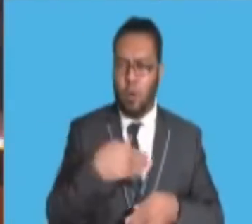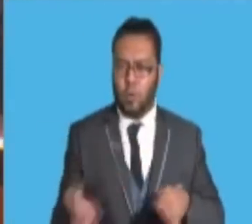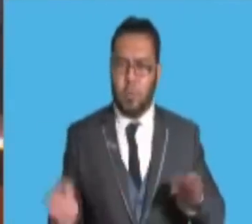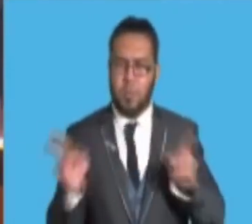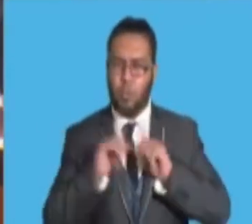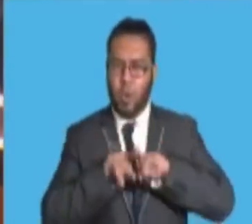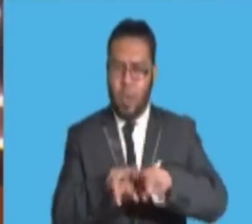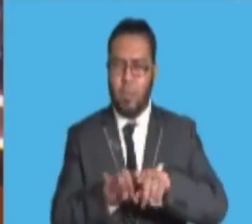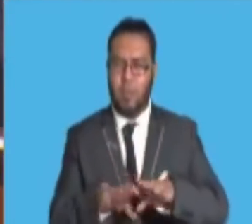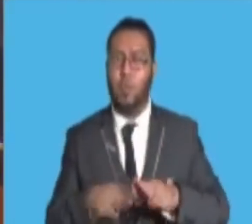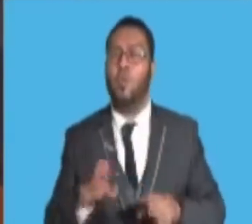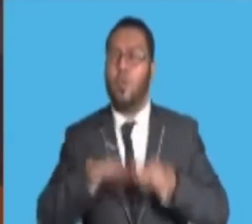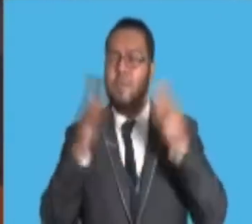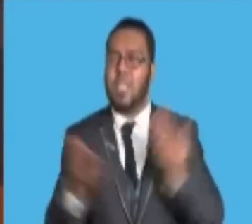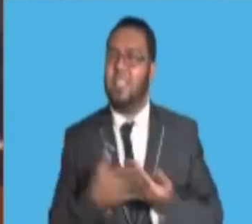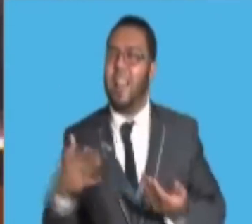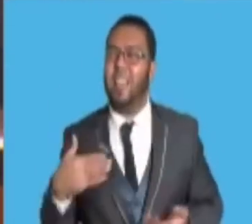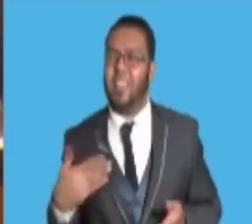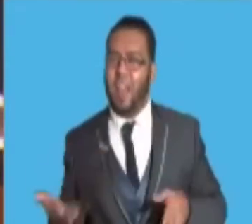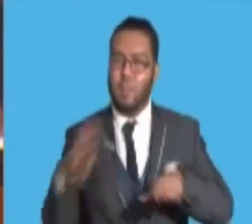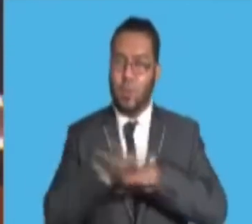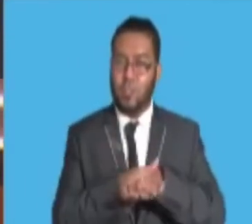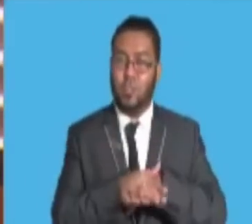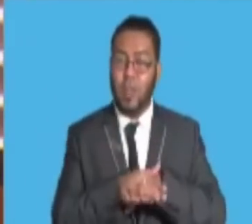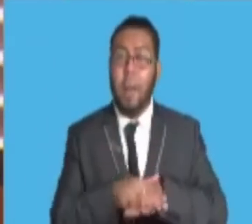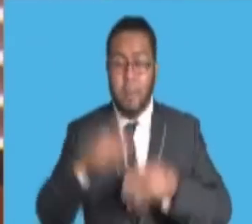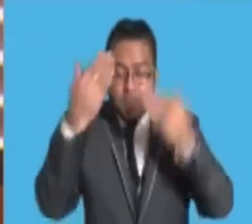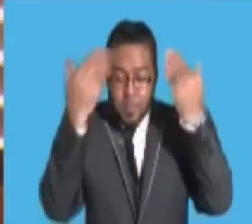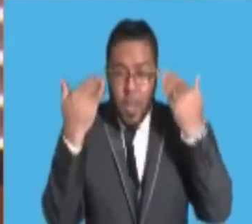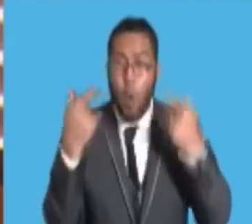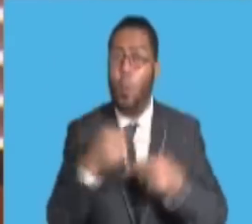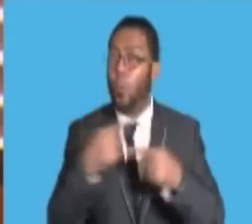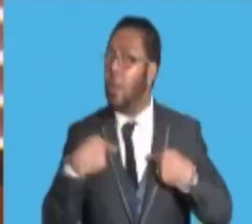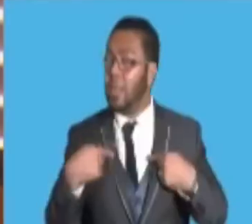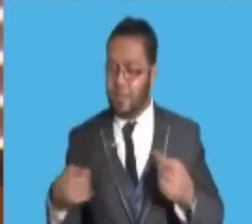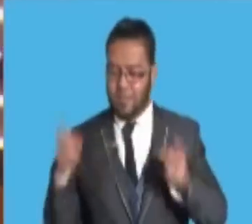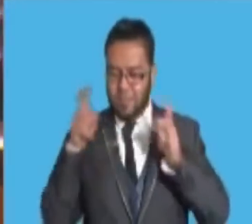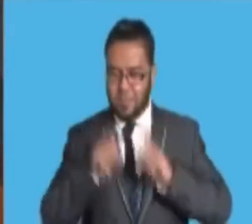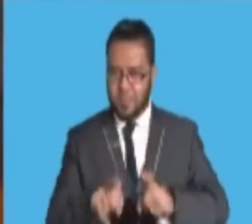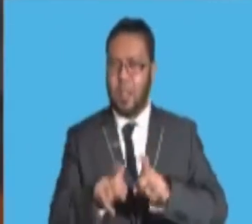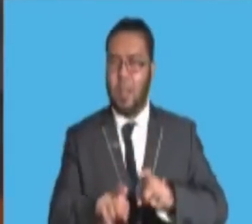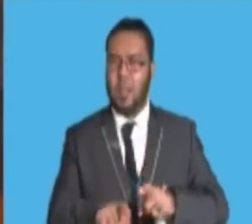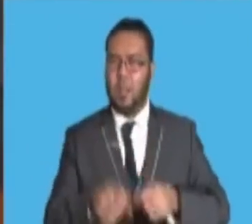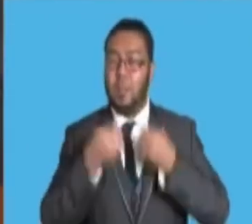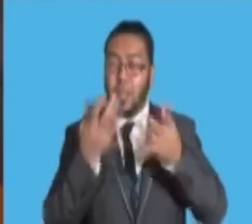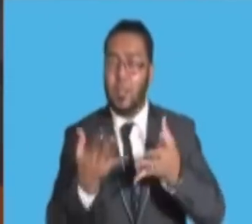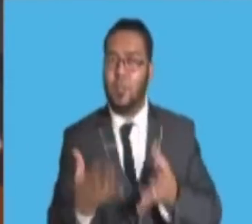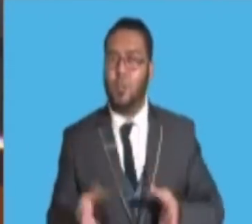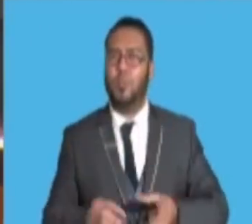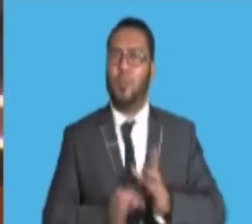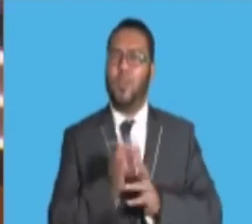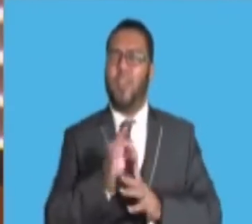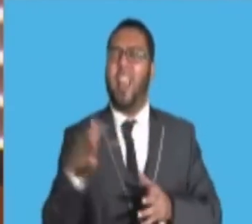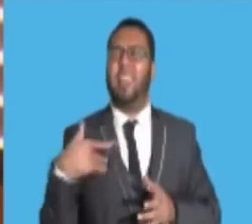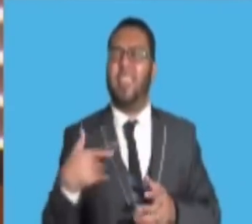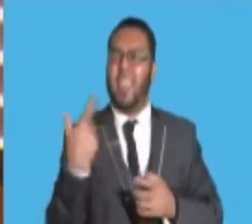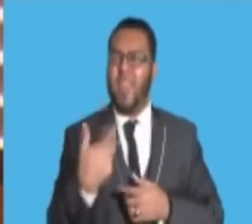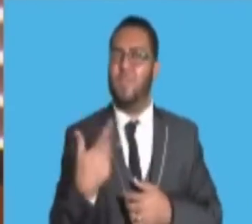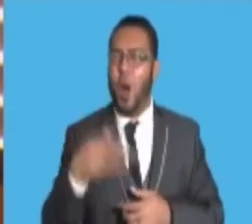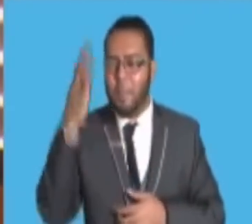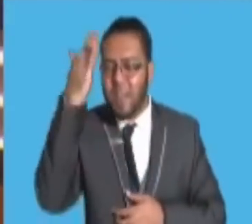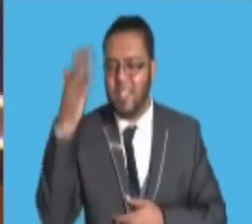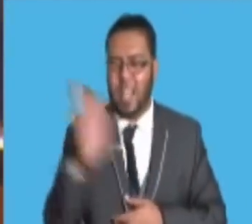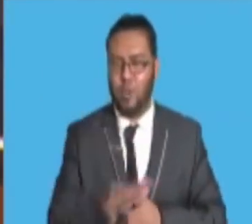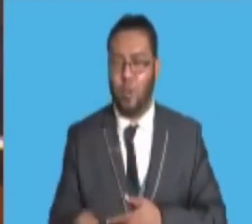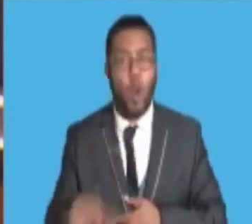to achieving universal health coverage. Madam Speaker, we remain committed to continue to improve healthcare for our mothers and children.